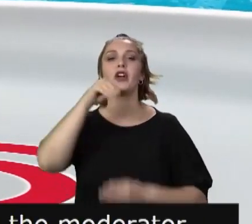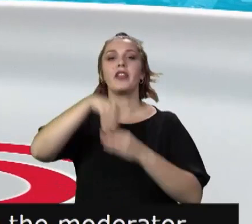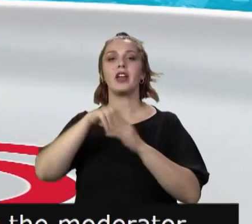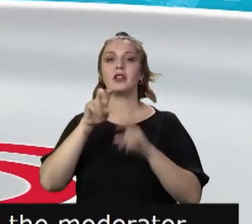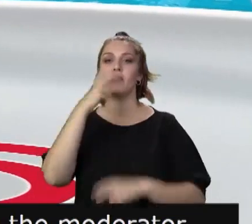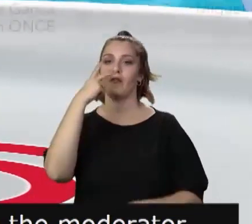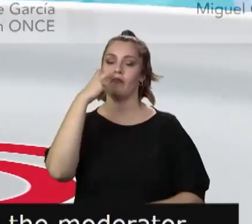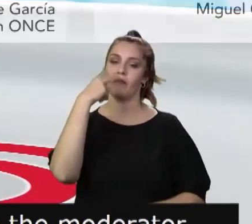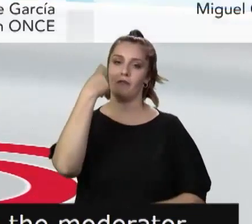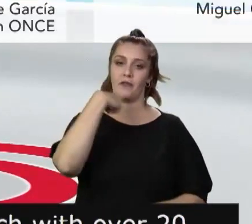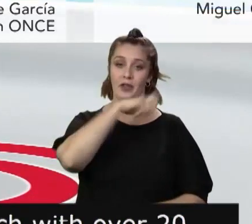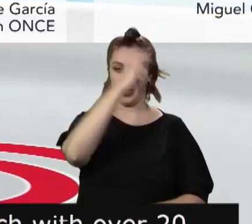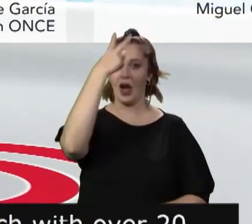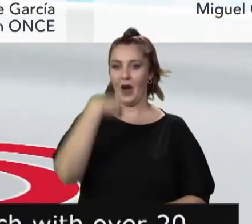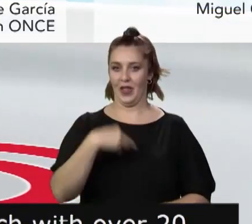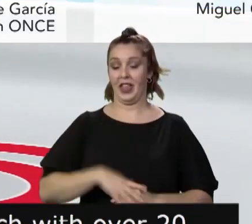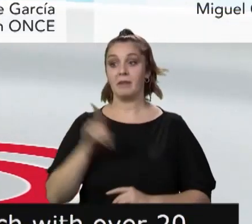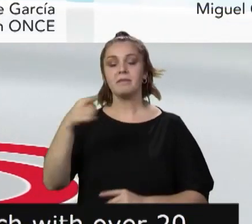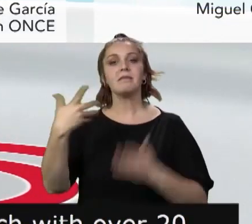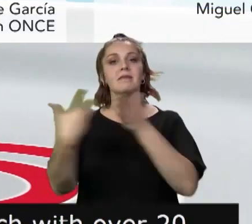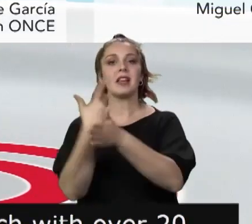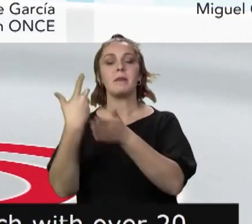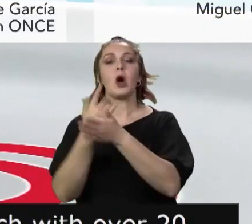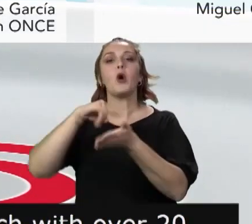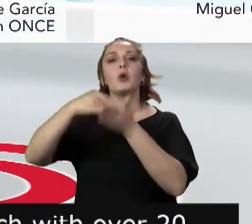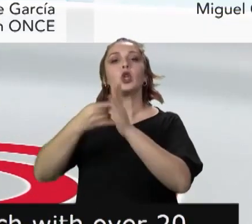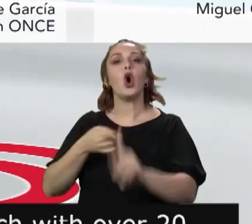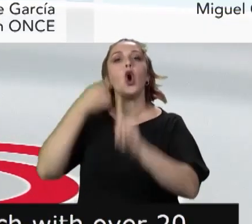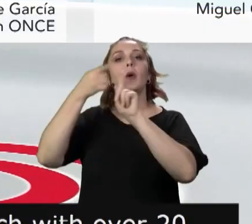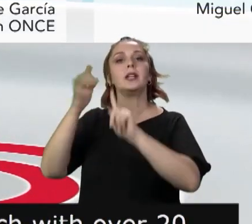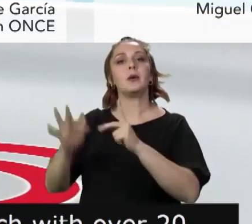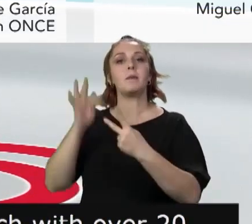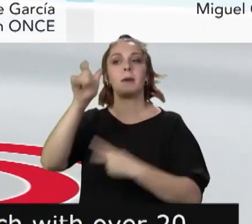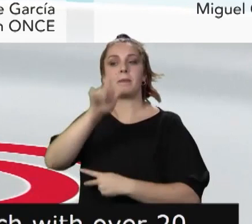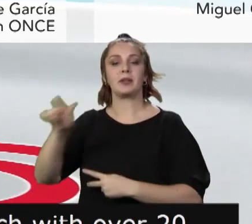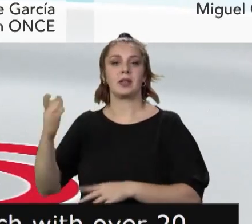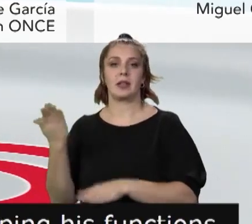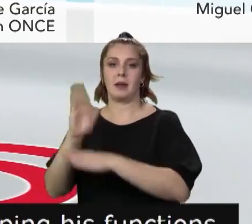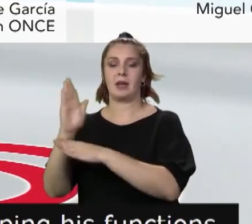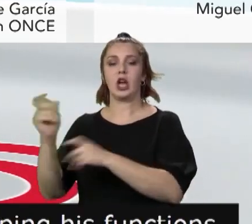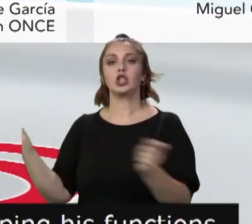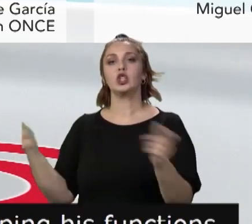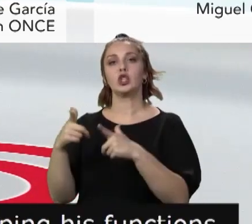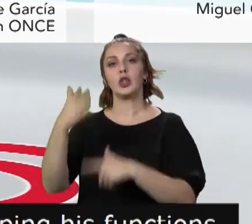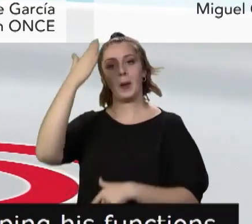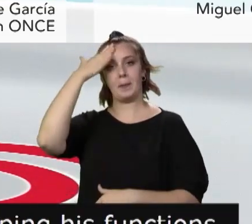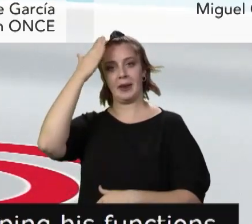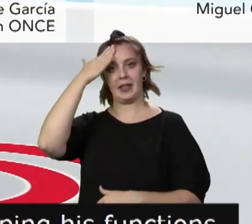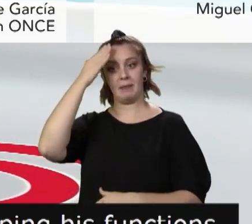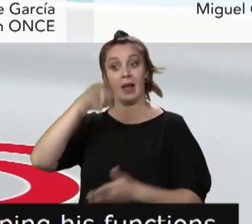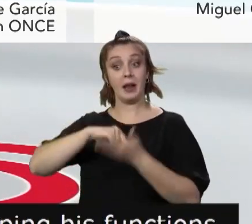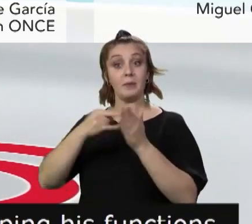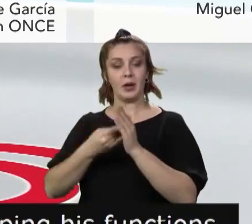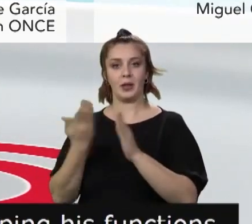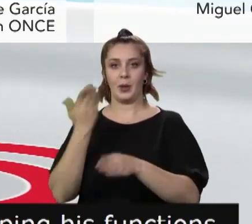accessibility field, developing his functions at the ONCE Foundation. He'll explain us the goals of the project, and he